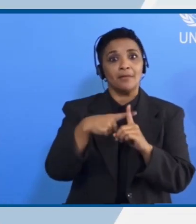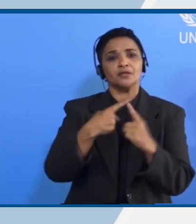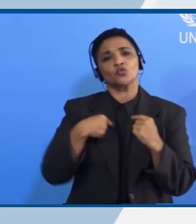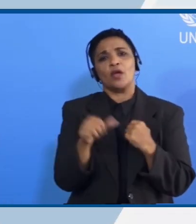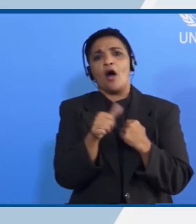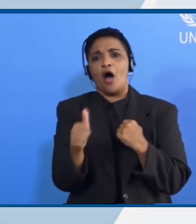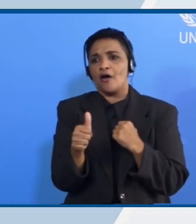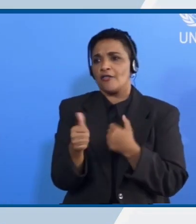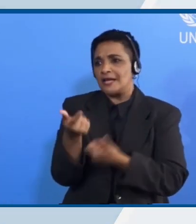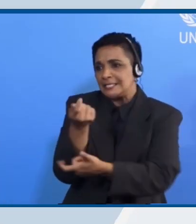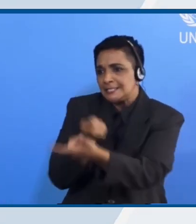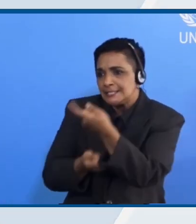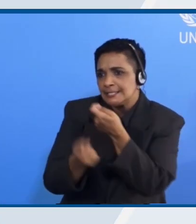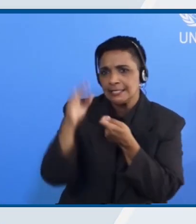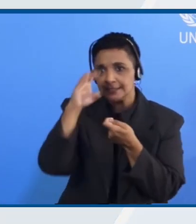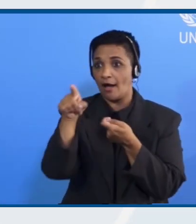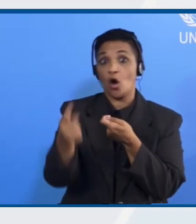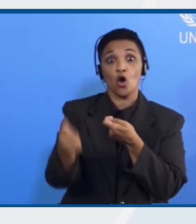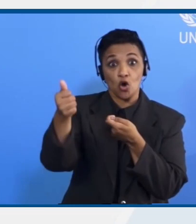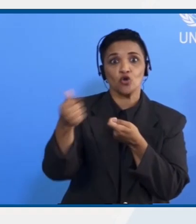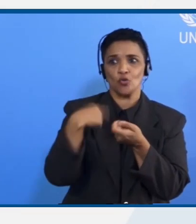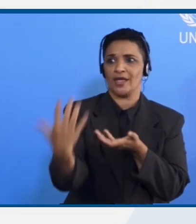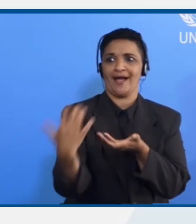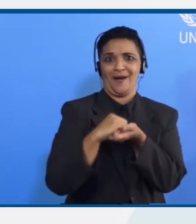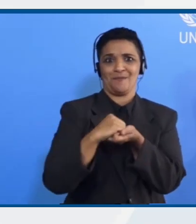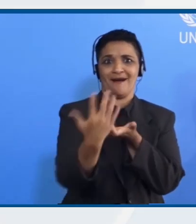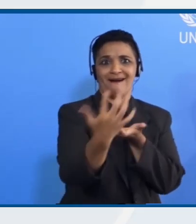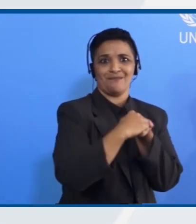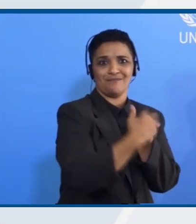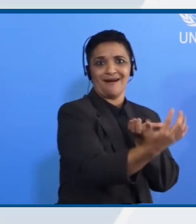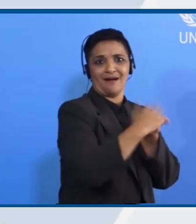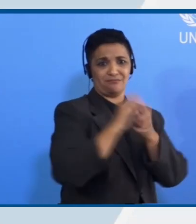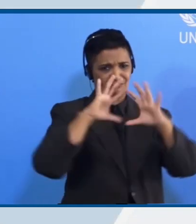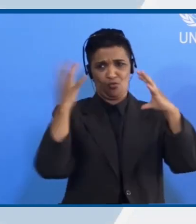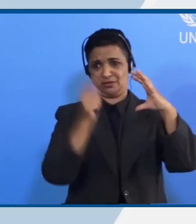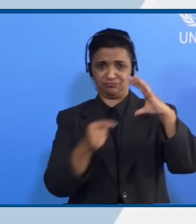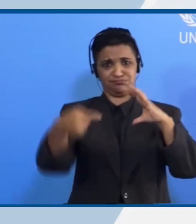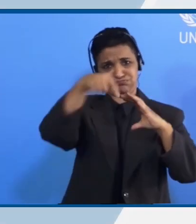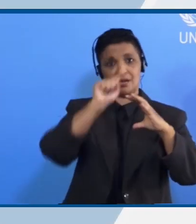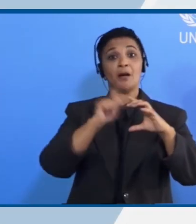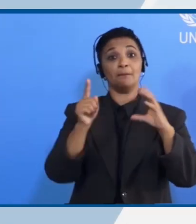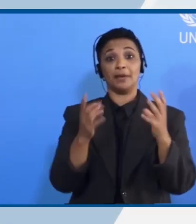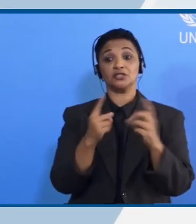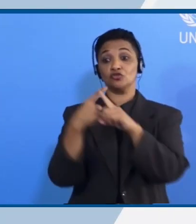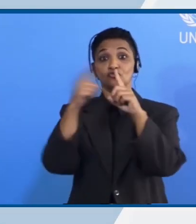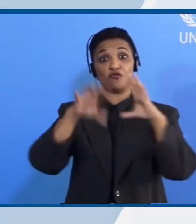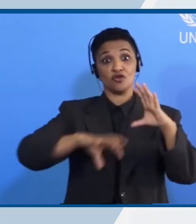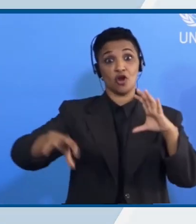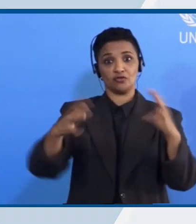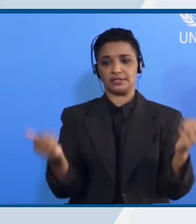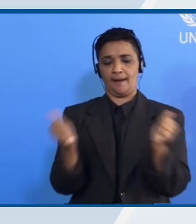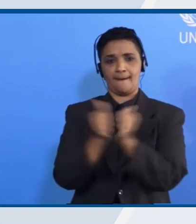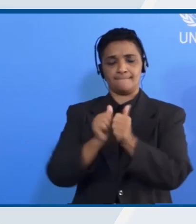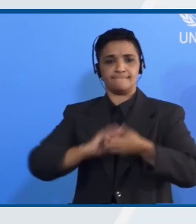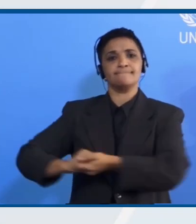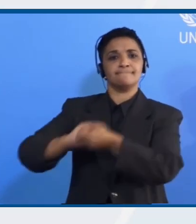other partnership all around the world in order to establish a sort of mutual cooperation, and by the knowledge